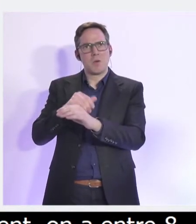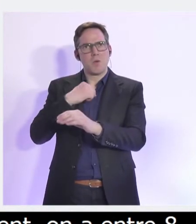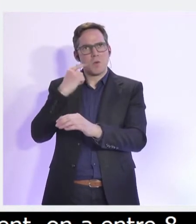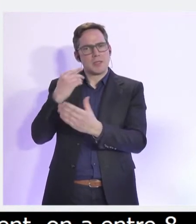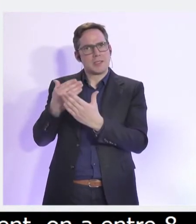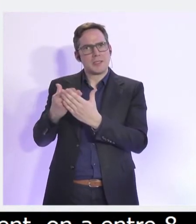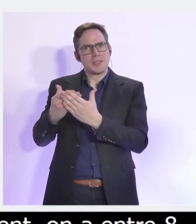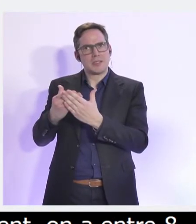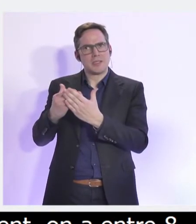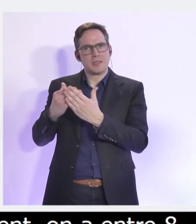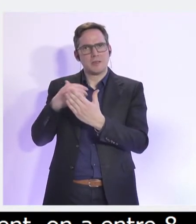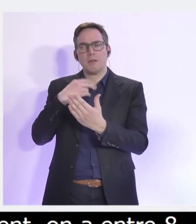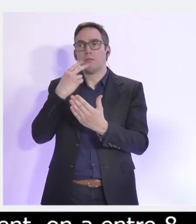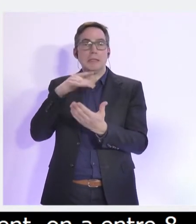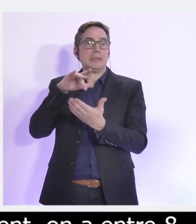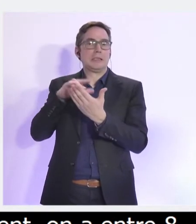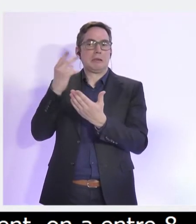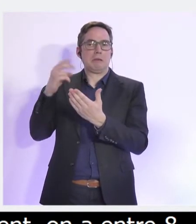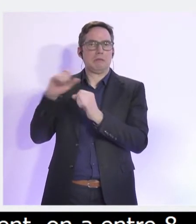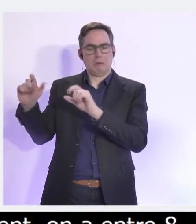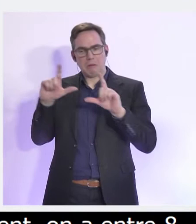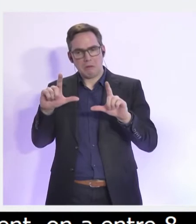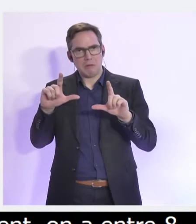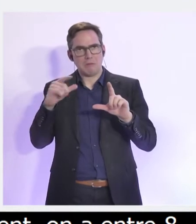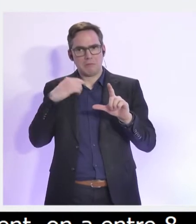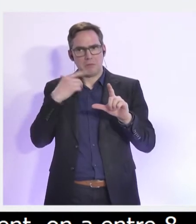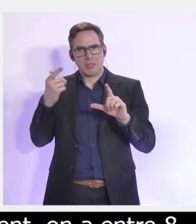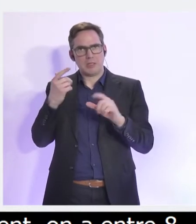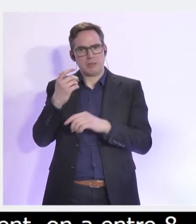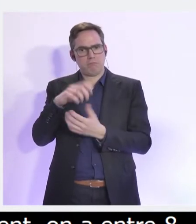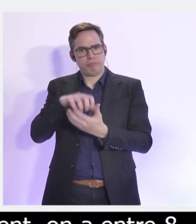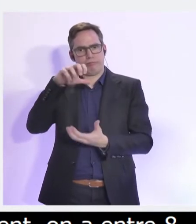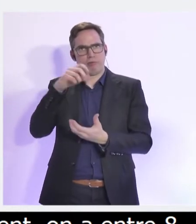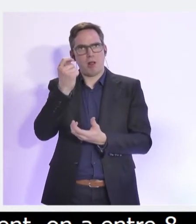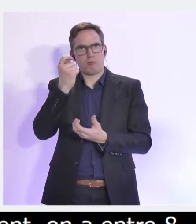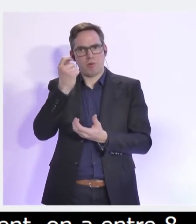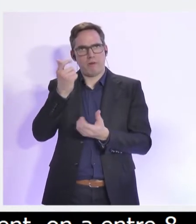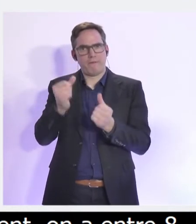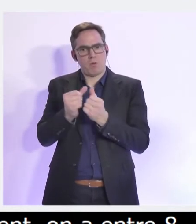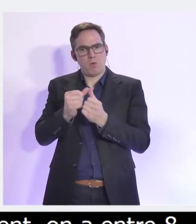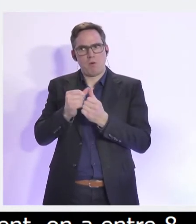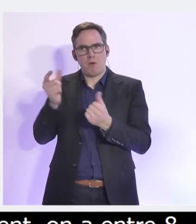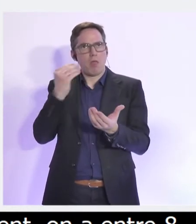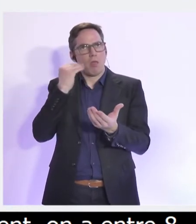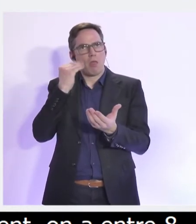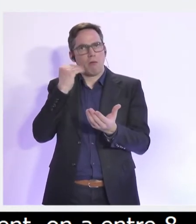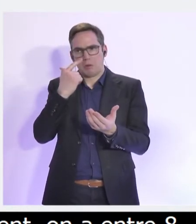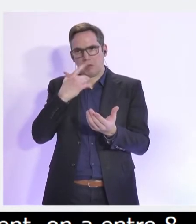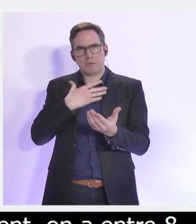million euros. This is what I read on their site anyway. What are they doing with all this money? Because